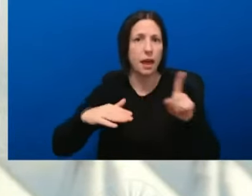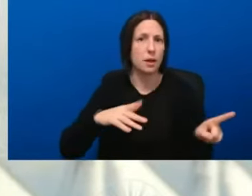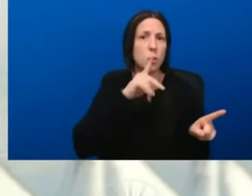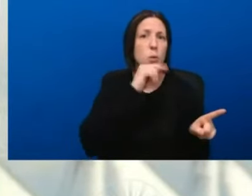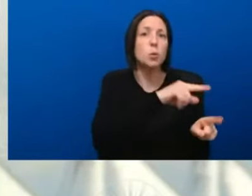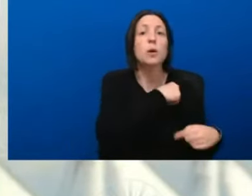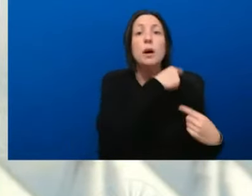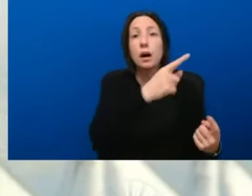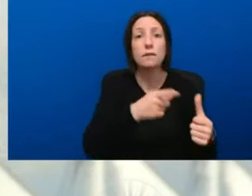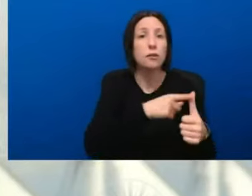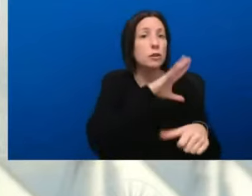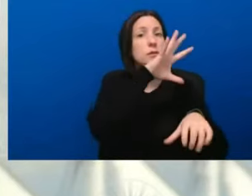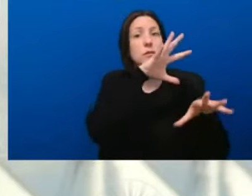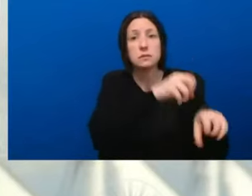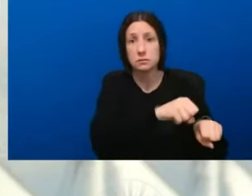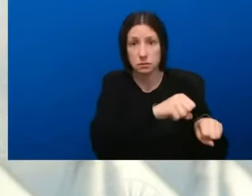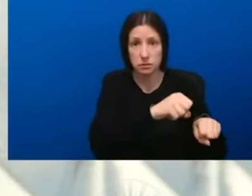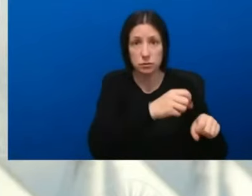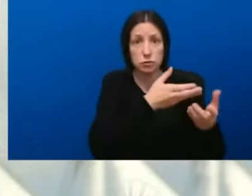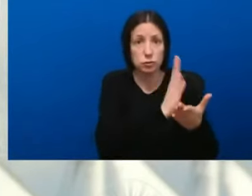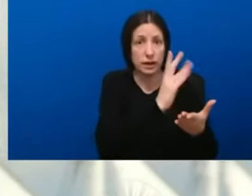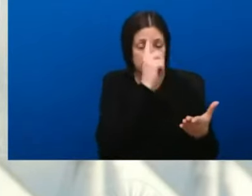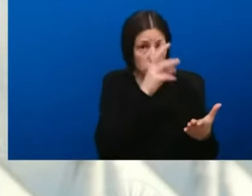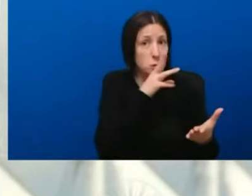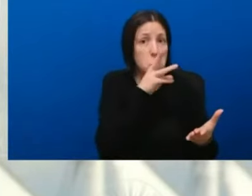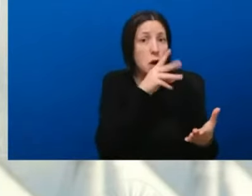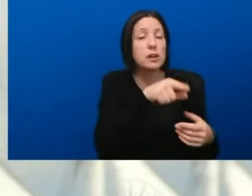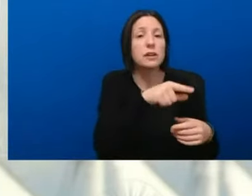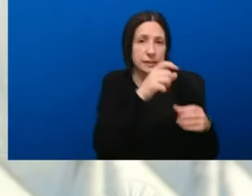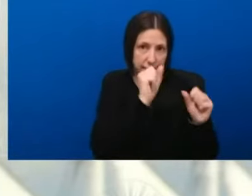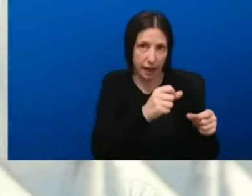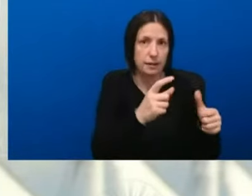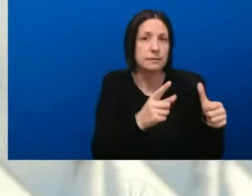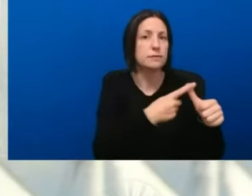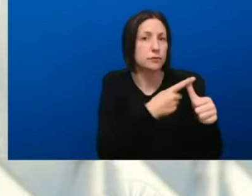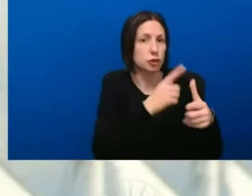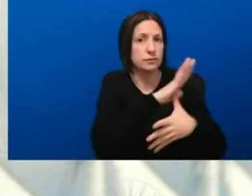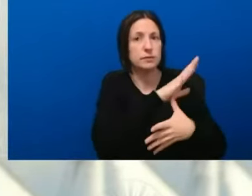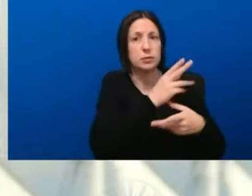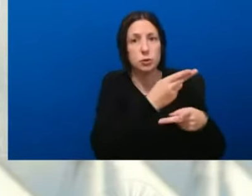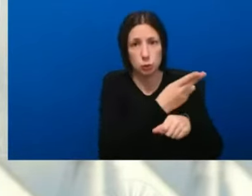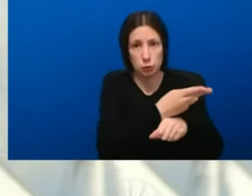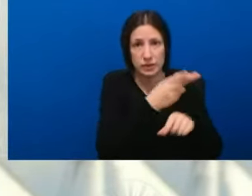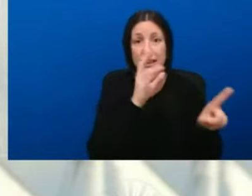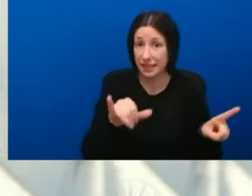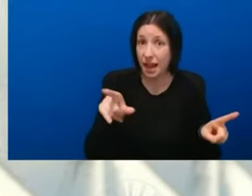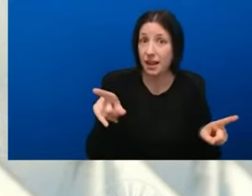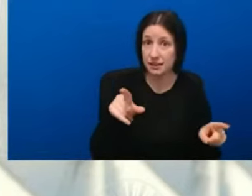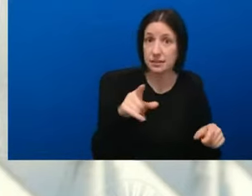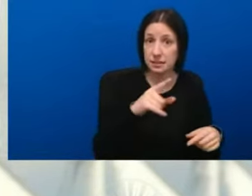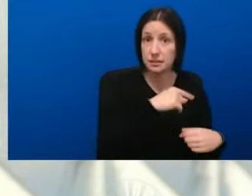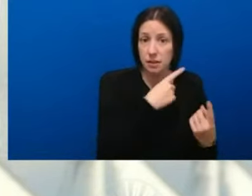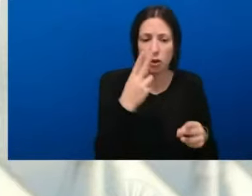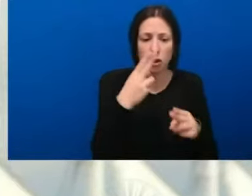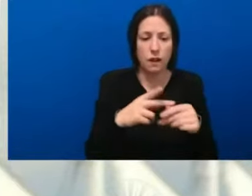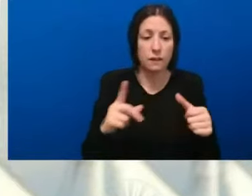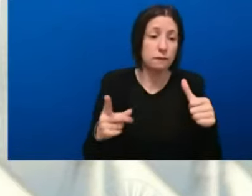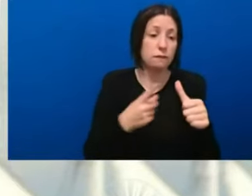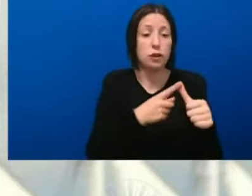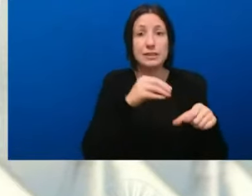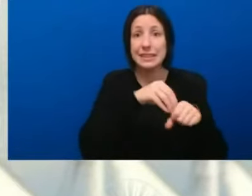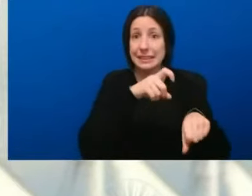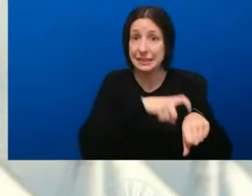fish protection order route instead of the fit-for route. Thank you. Thank you, Andrew. The first-in-time, first-in-right is